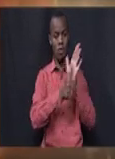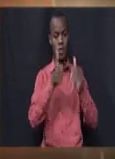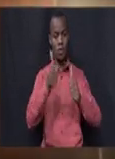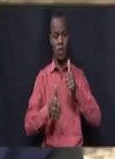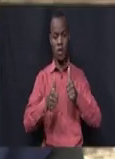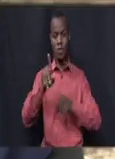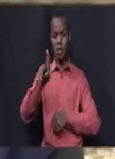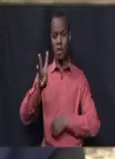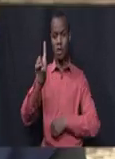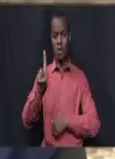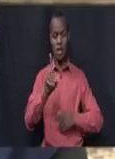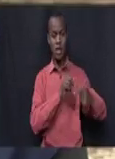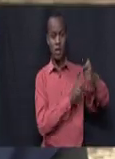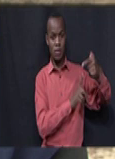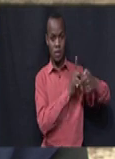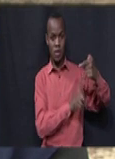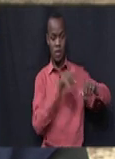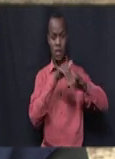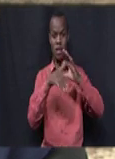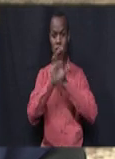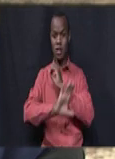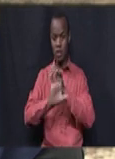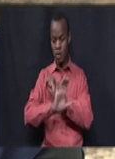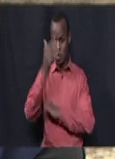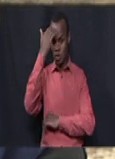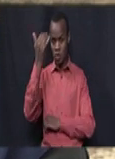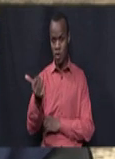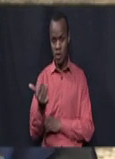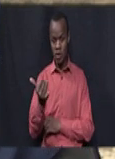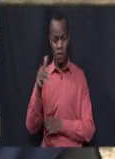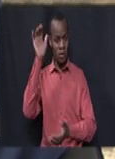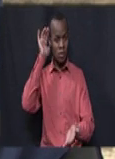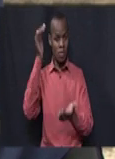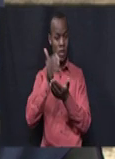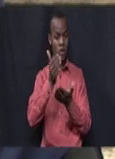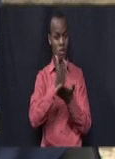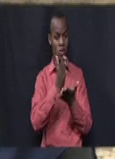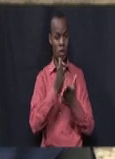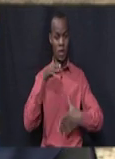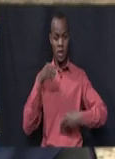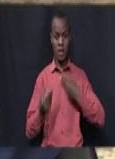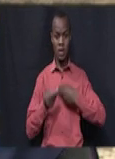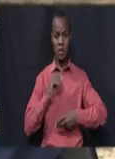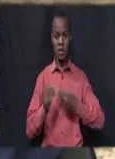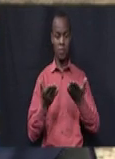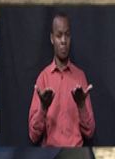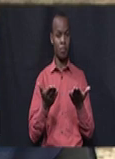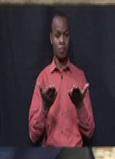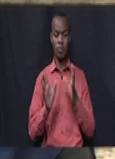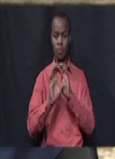peoples are facing in this country. Because we believe that impairments are not